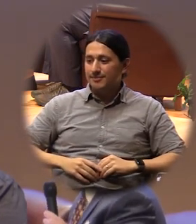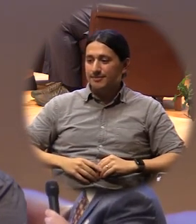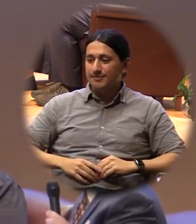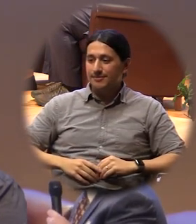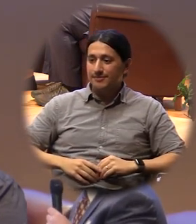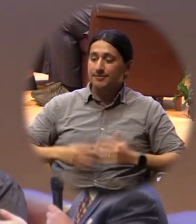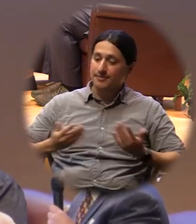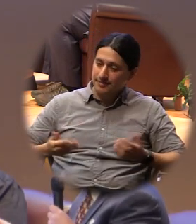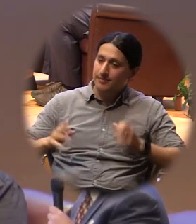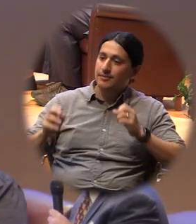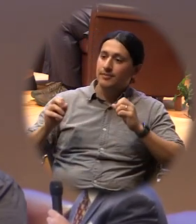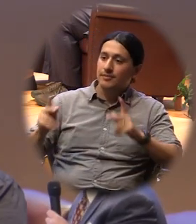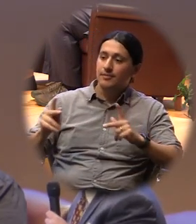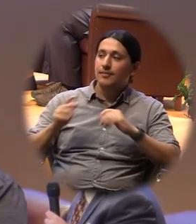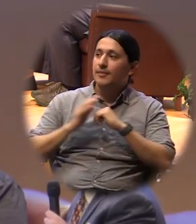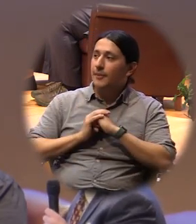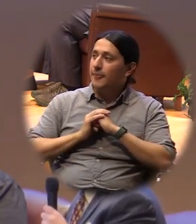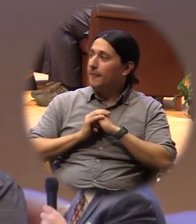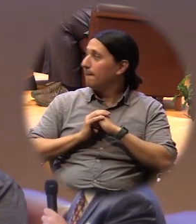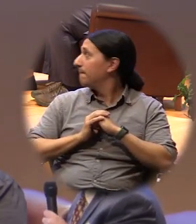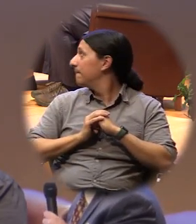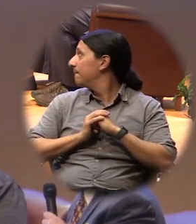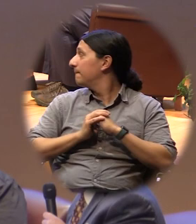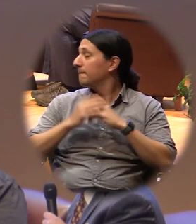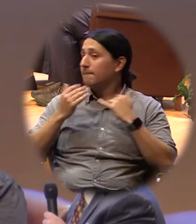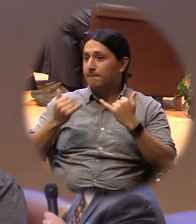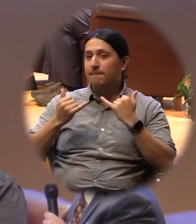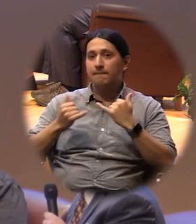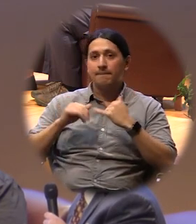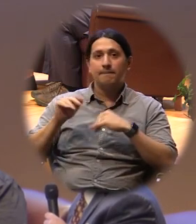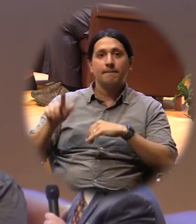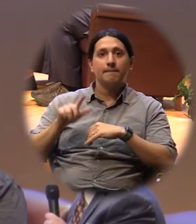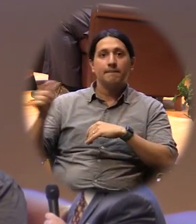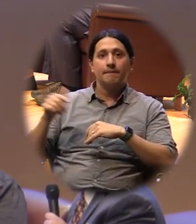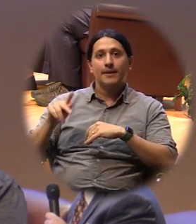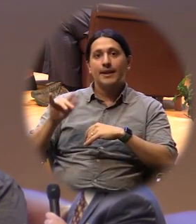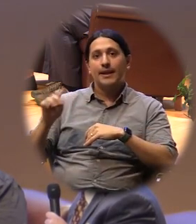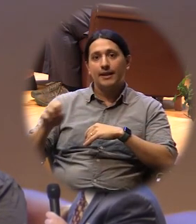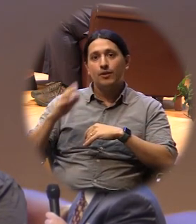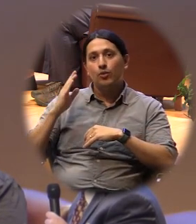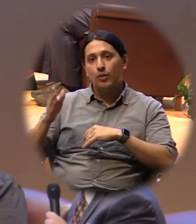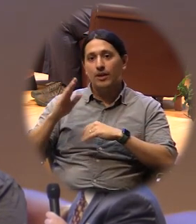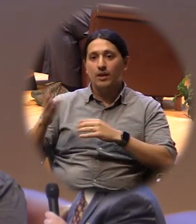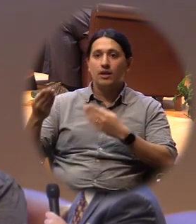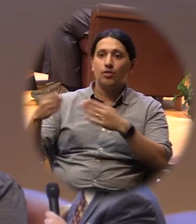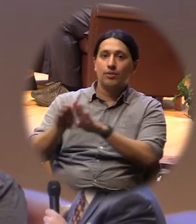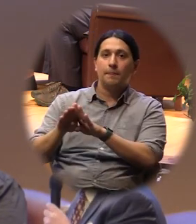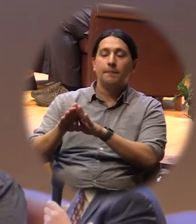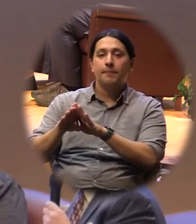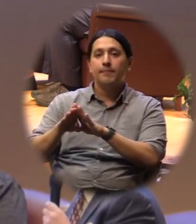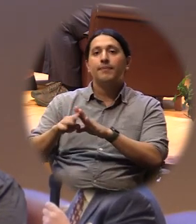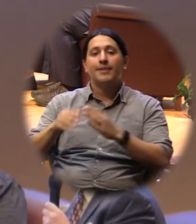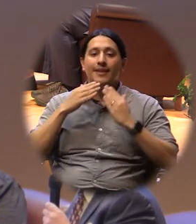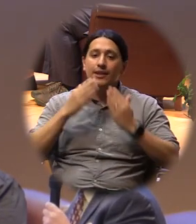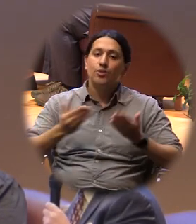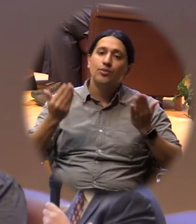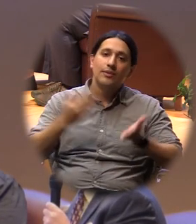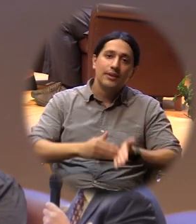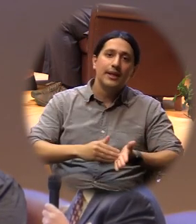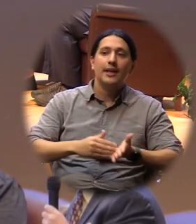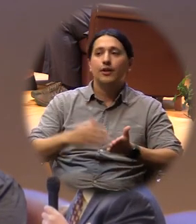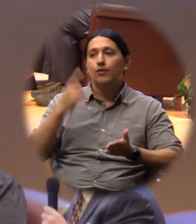Okay. Well, let me just. So Katie will now close us out. But I just want to say thank you again to our three presenters. This was, I think, a really